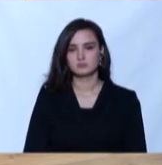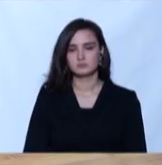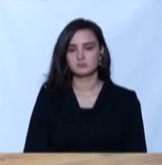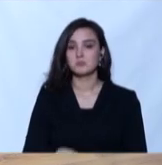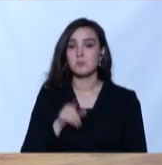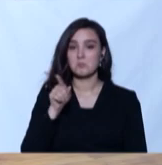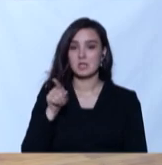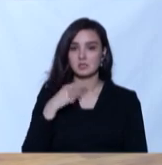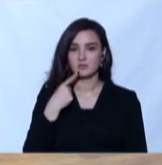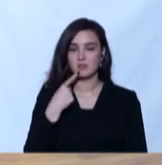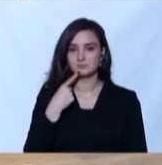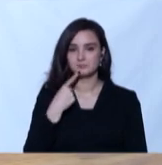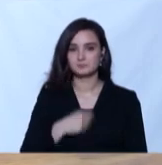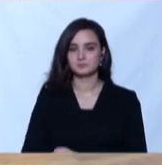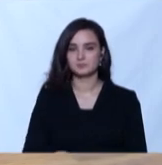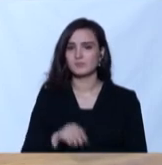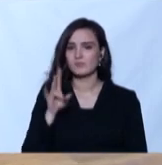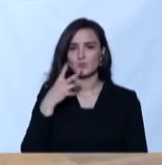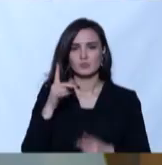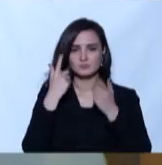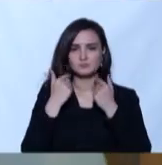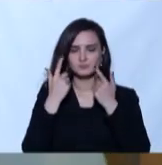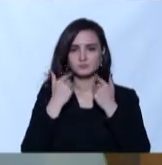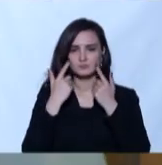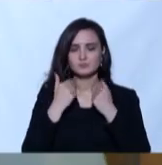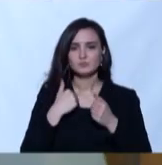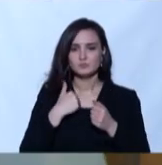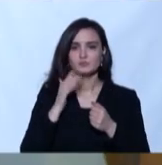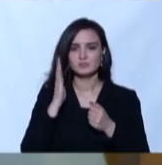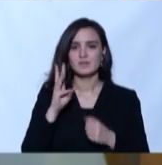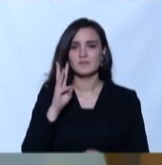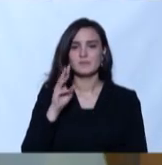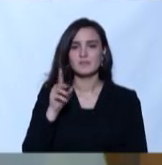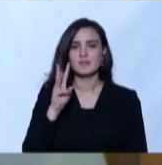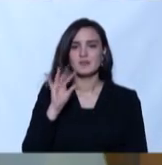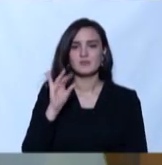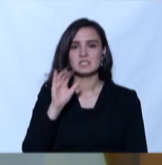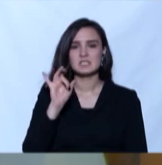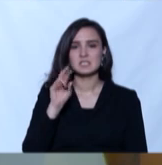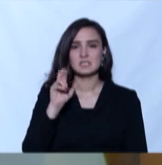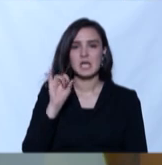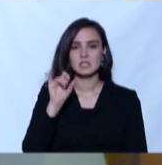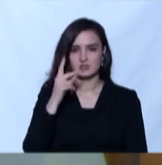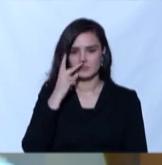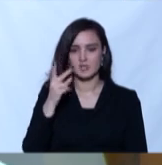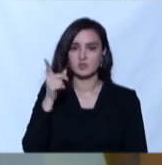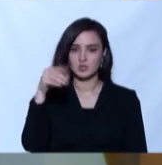She said, "Don't cry, sweet tin man. We're going to see the Wizard of Oz. Maybe he can give you a